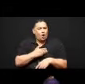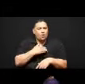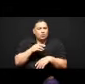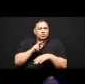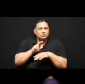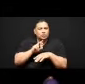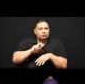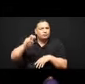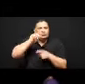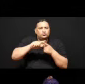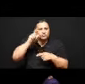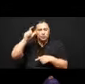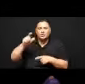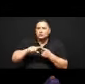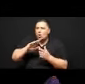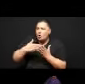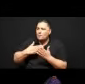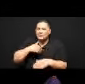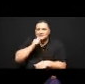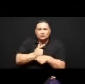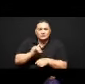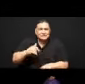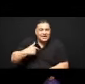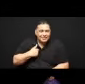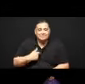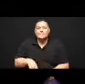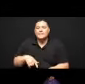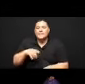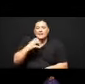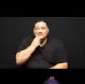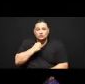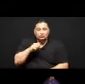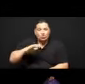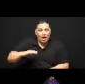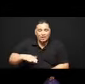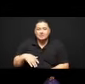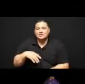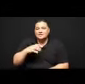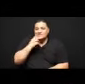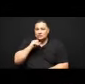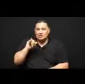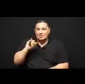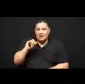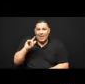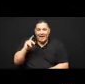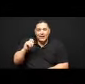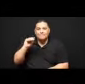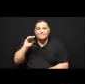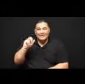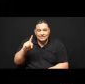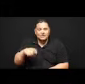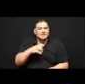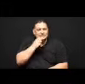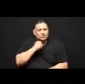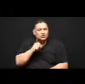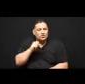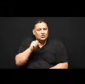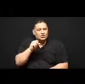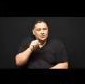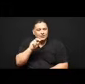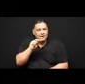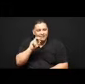To all my sisters like me. Dear child. Dear Lake Mead. Dear Nevadans.